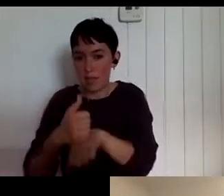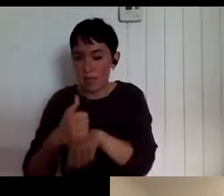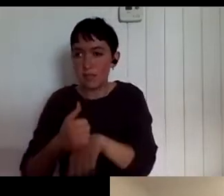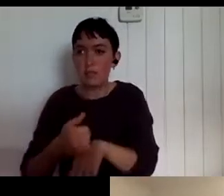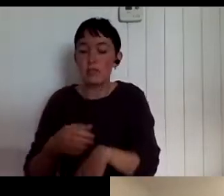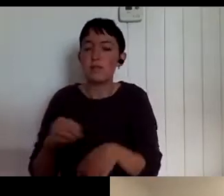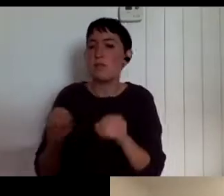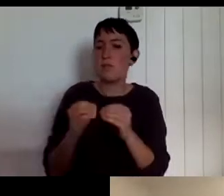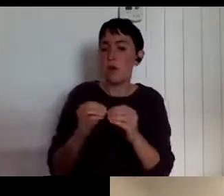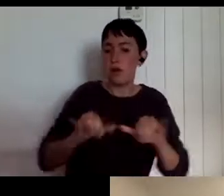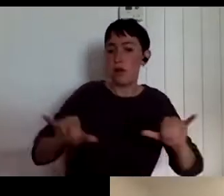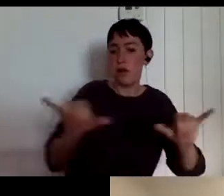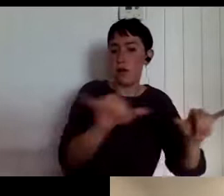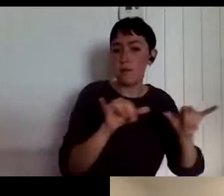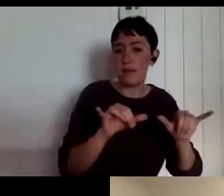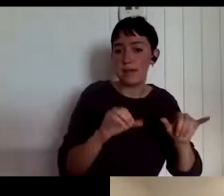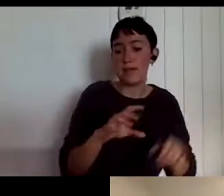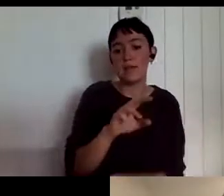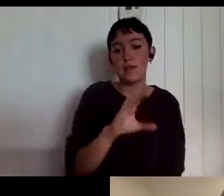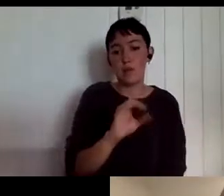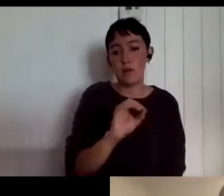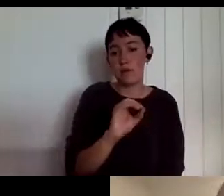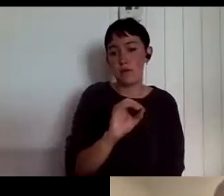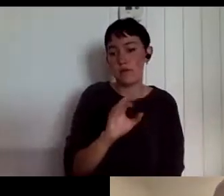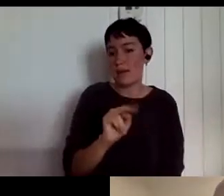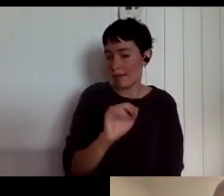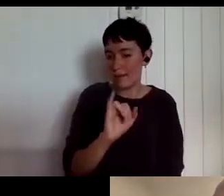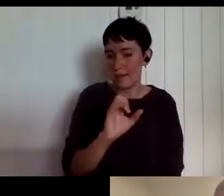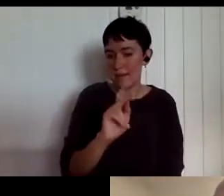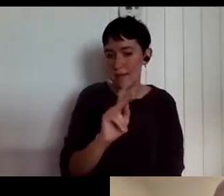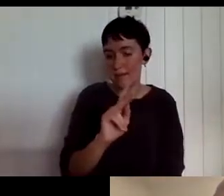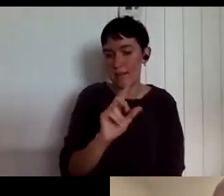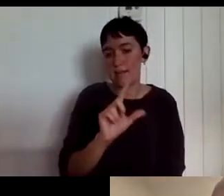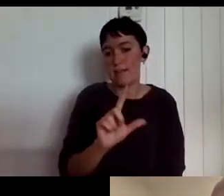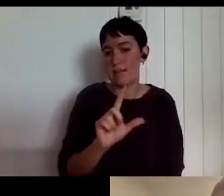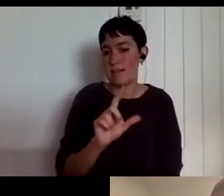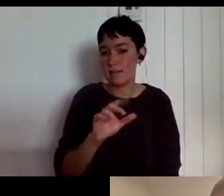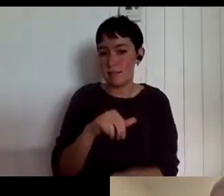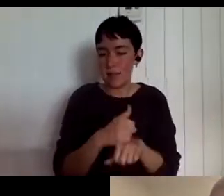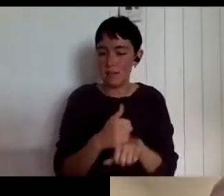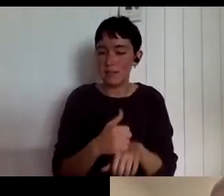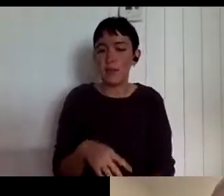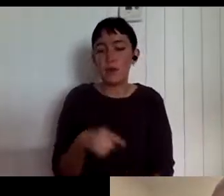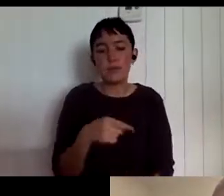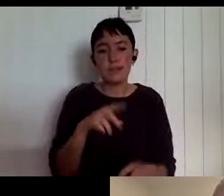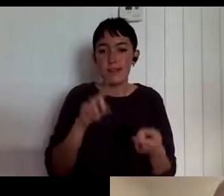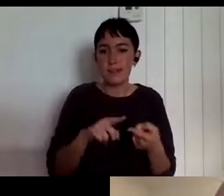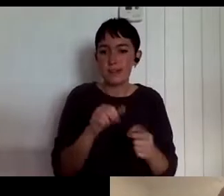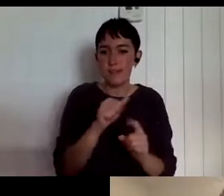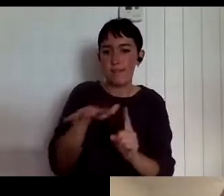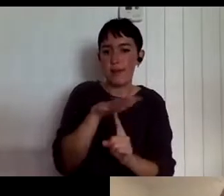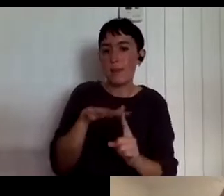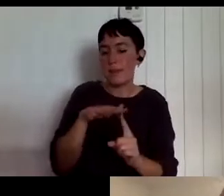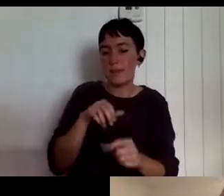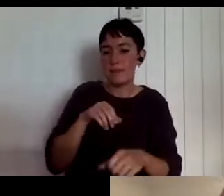much more common everywhere. And it's much easier to extract from the ground without having a lot of sustainability, environmental impact. So it's something that we're always thinking about as